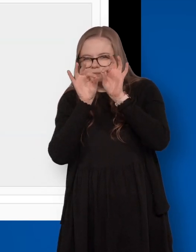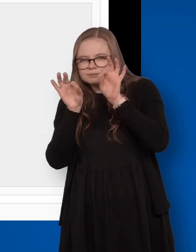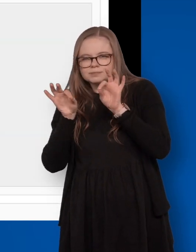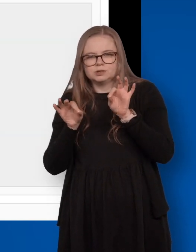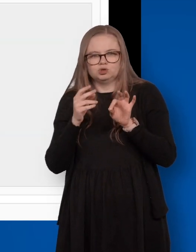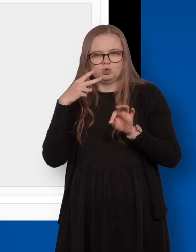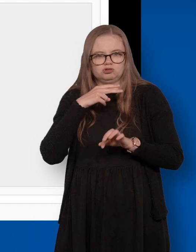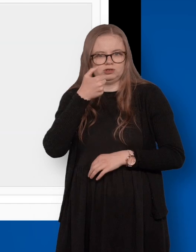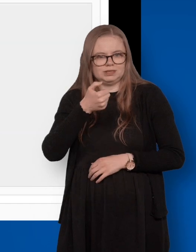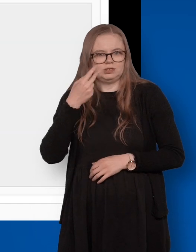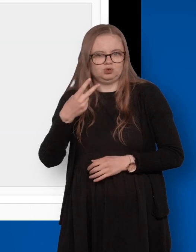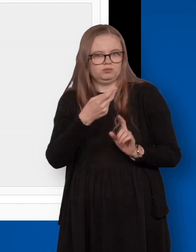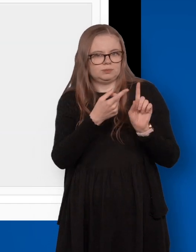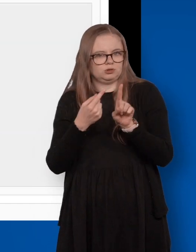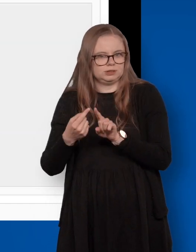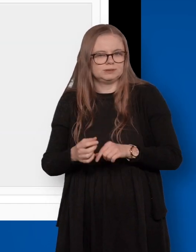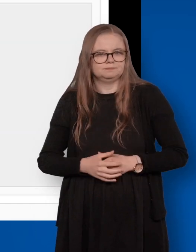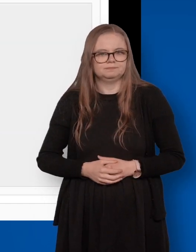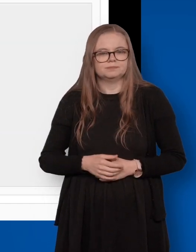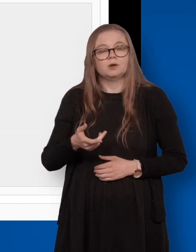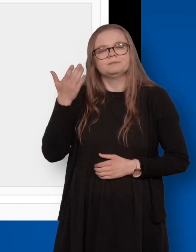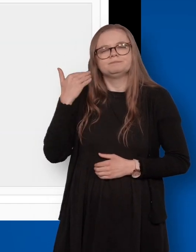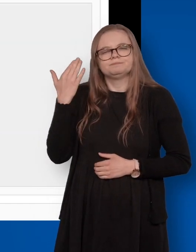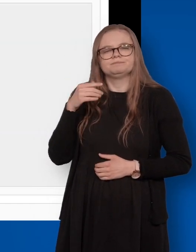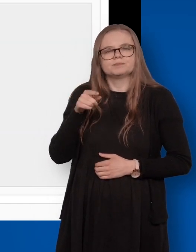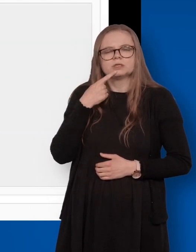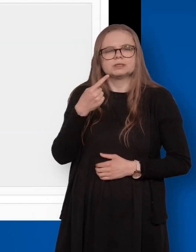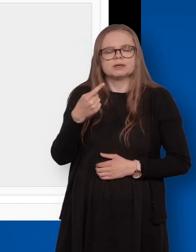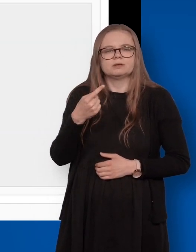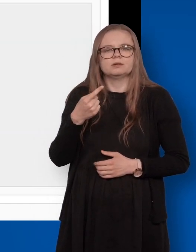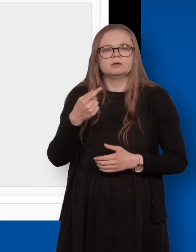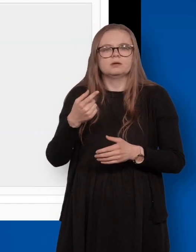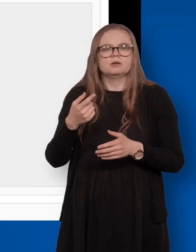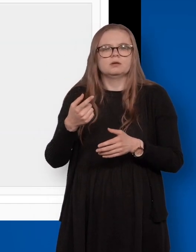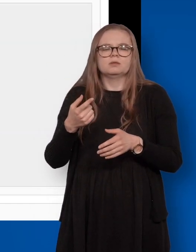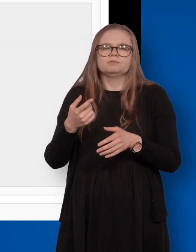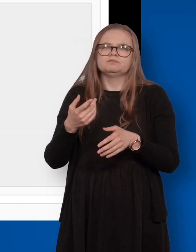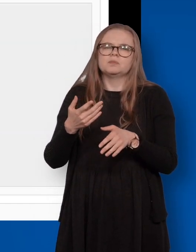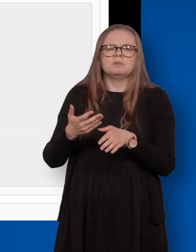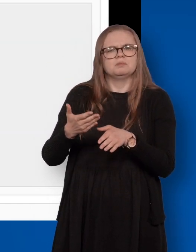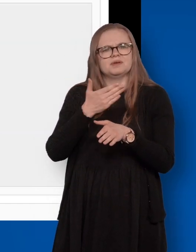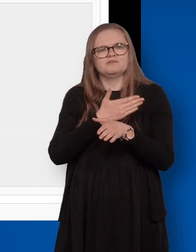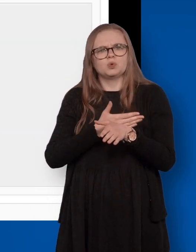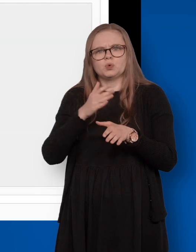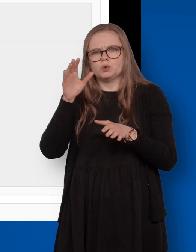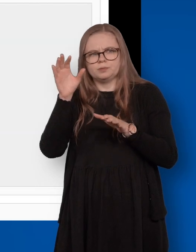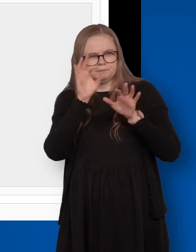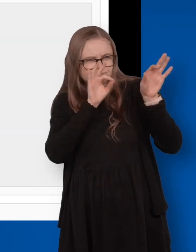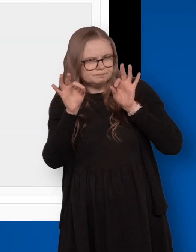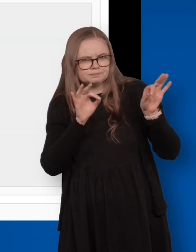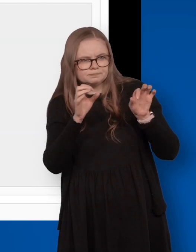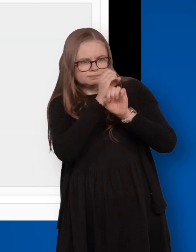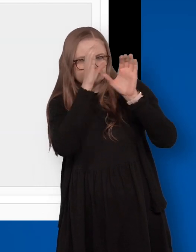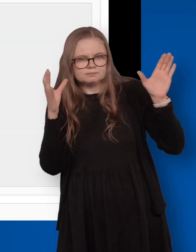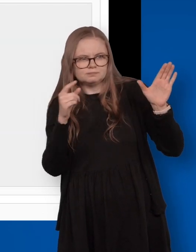262 responses. But as Lukas was mentioning, before we kind of visualize this data in Scribe, what we're